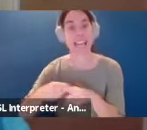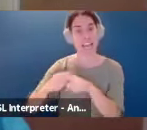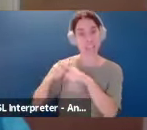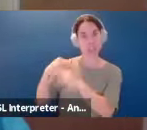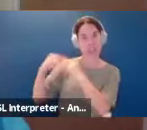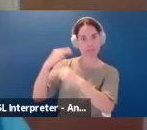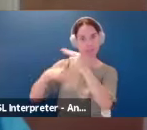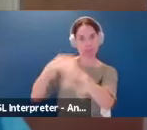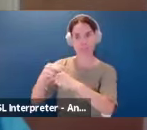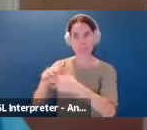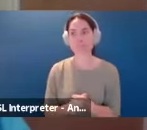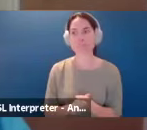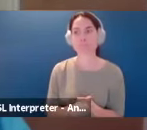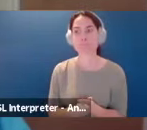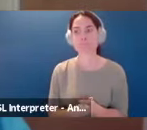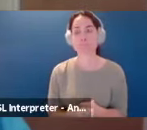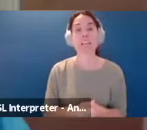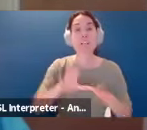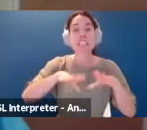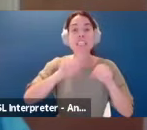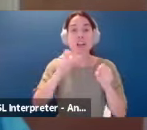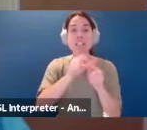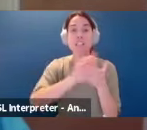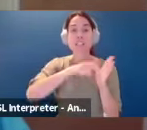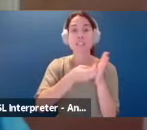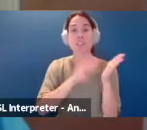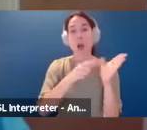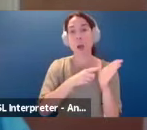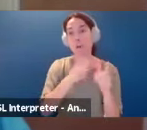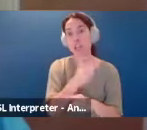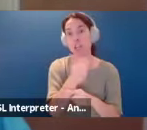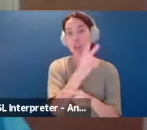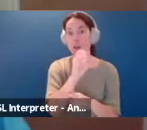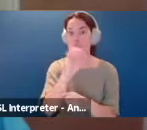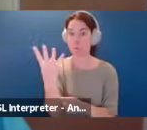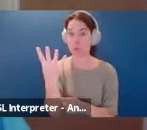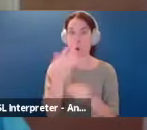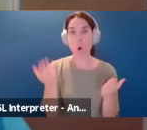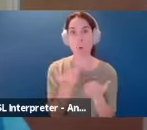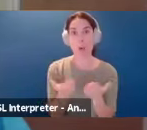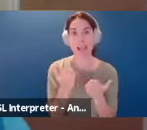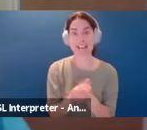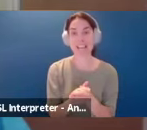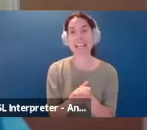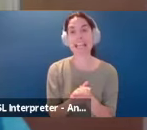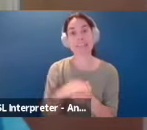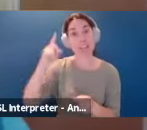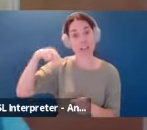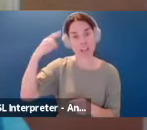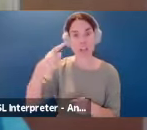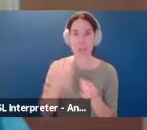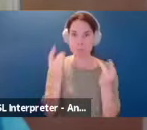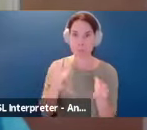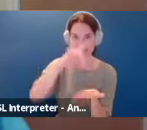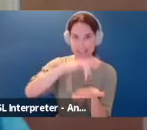journey in the dharma in 2004 at the london buddhist center currently she lives on the unceded lands